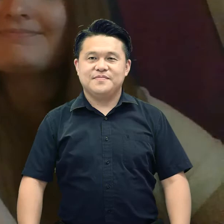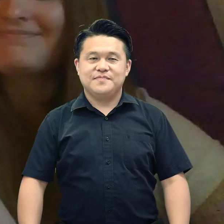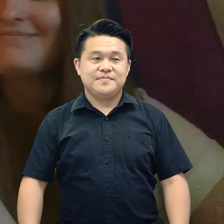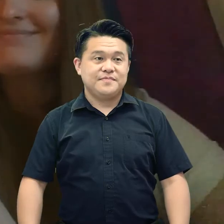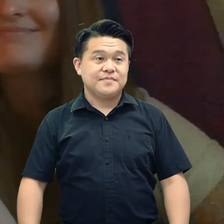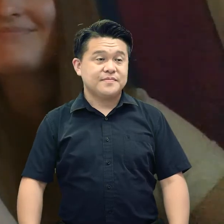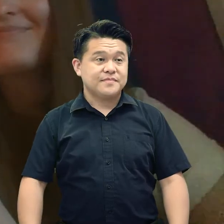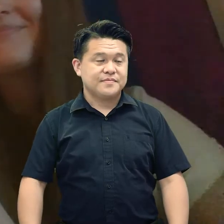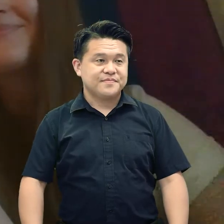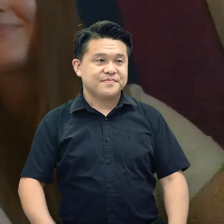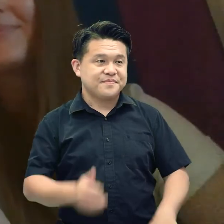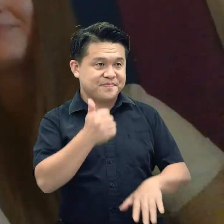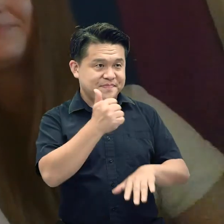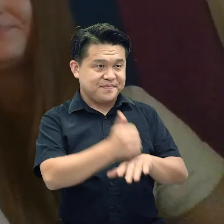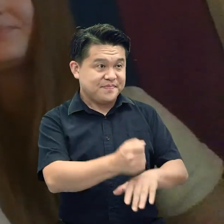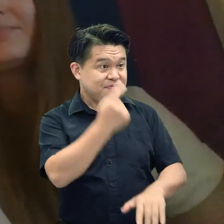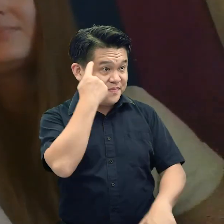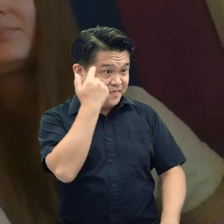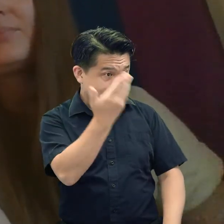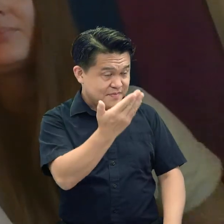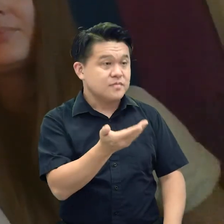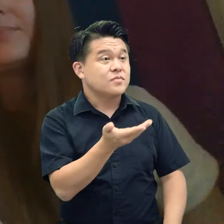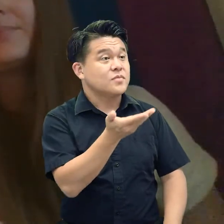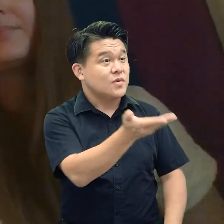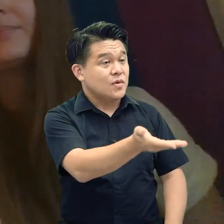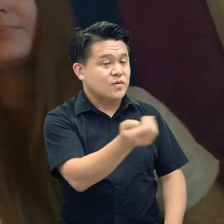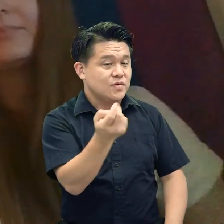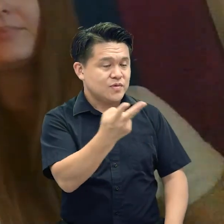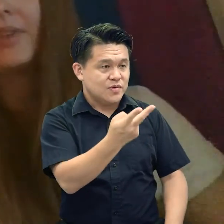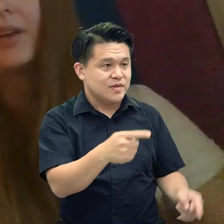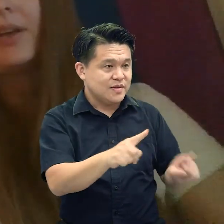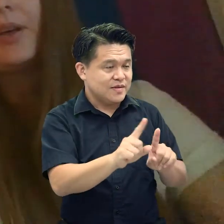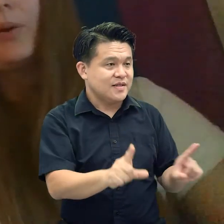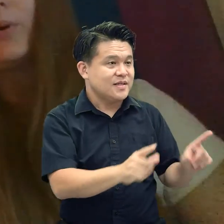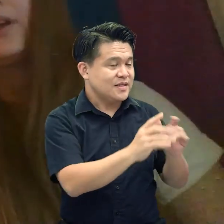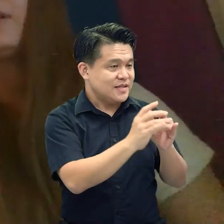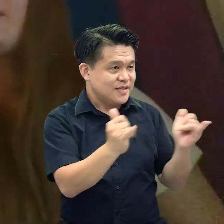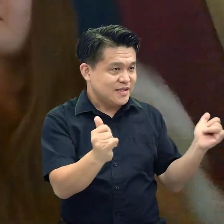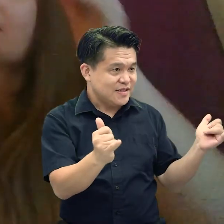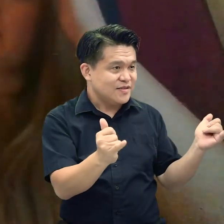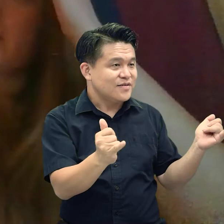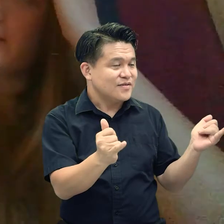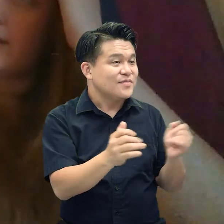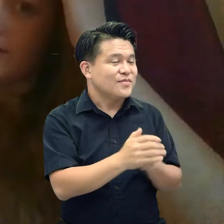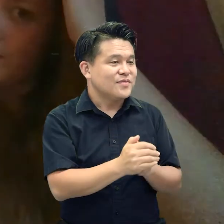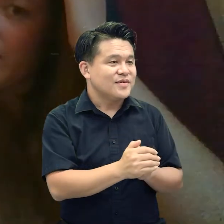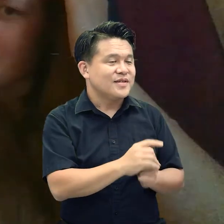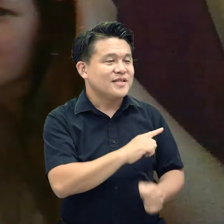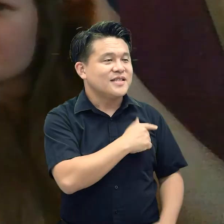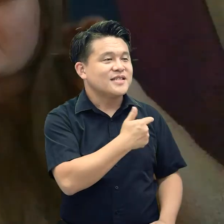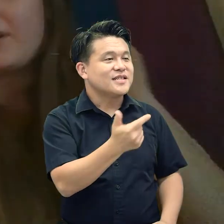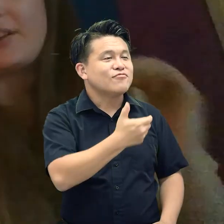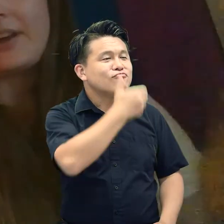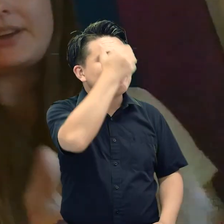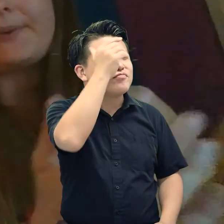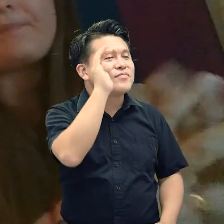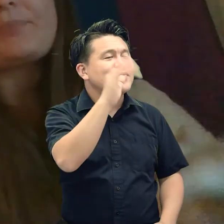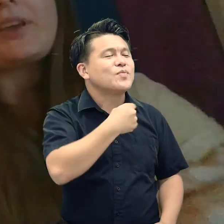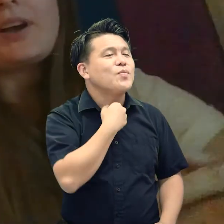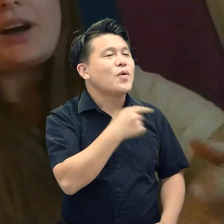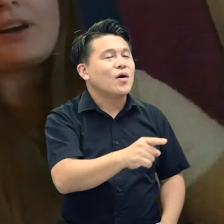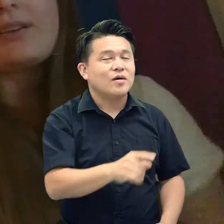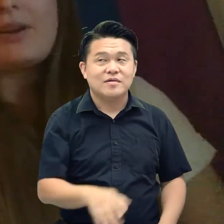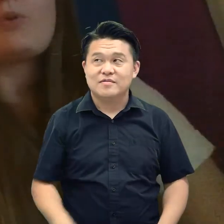last question, what are your and your partner's biggest dream? Well, I'd say my dreams are kind of